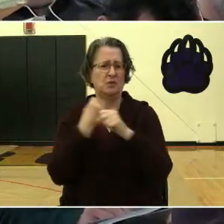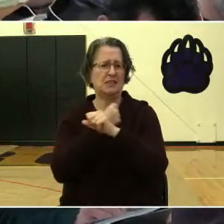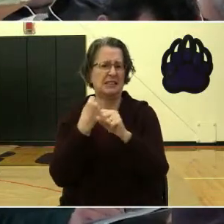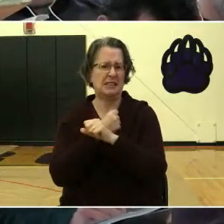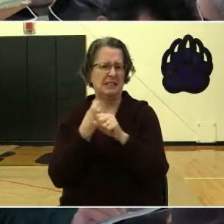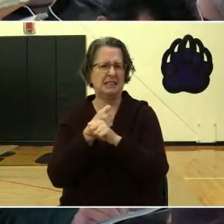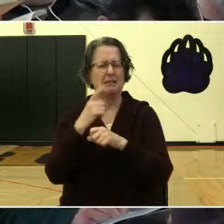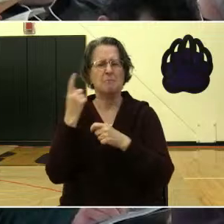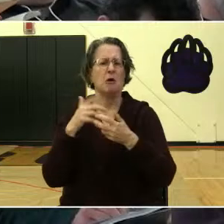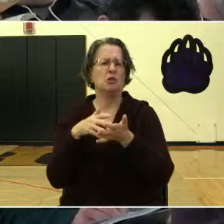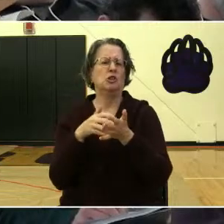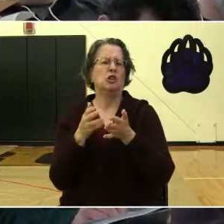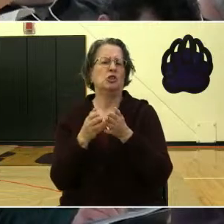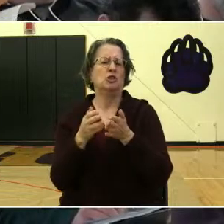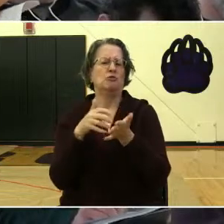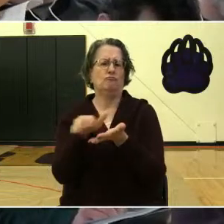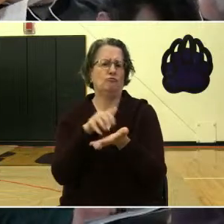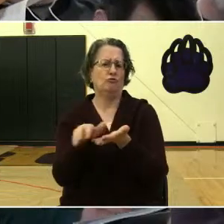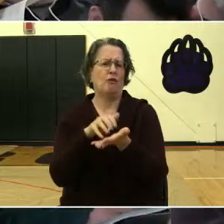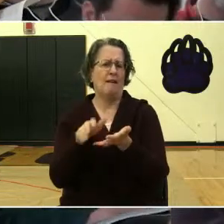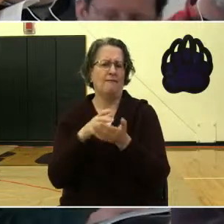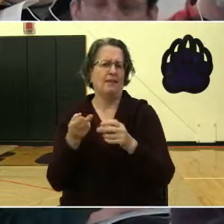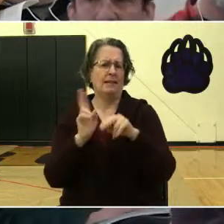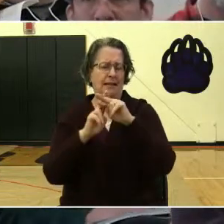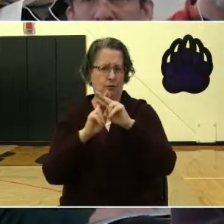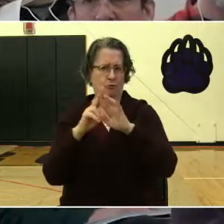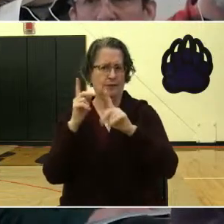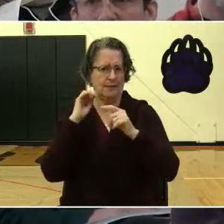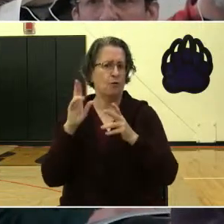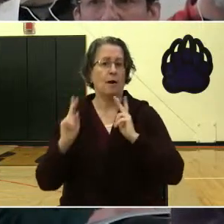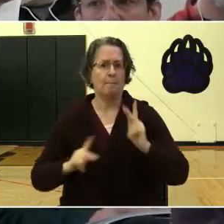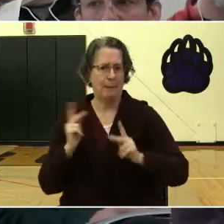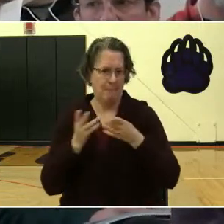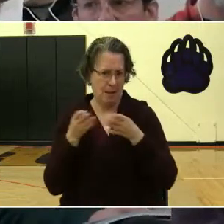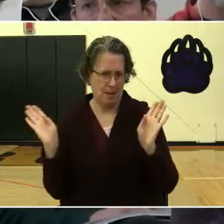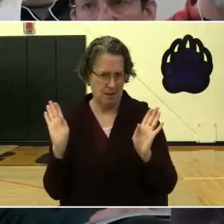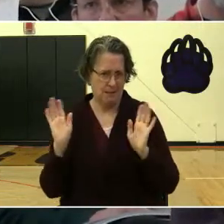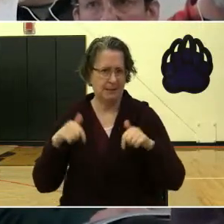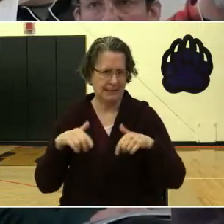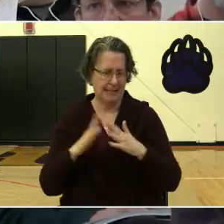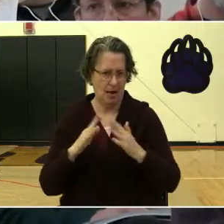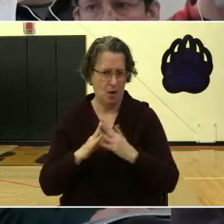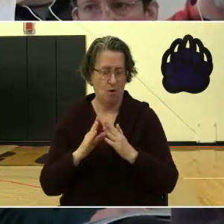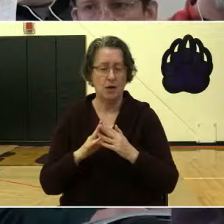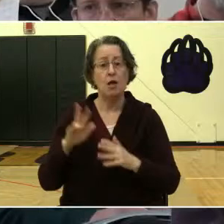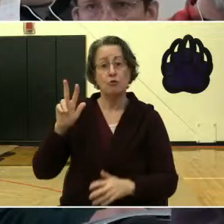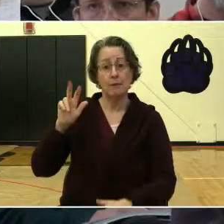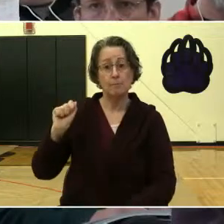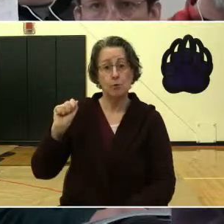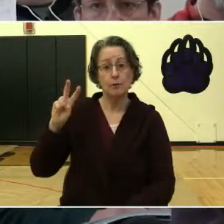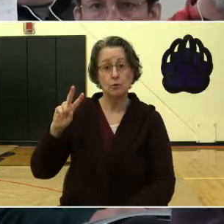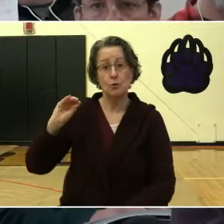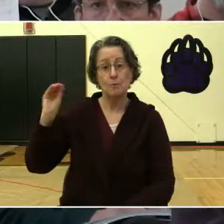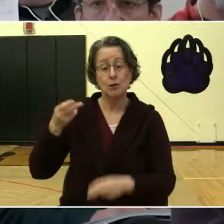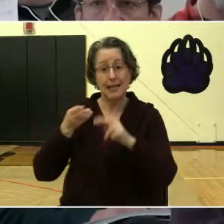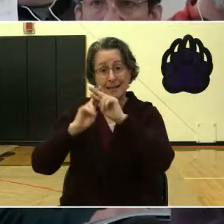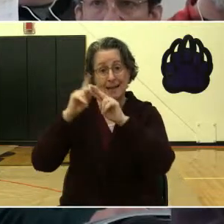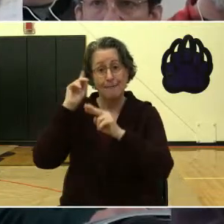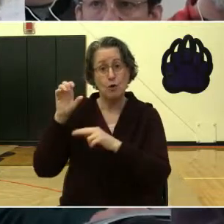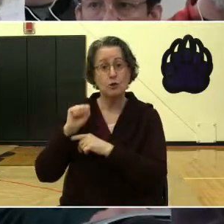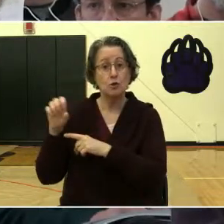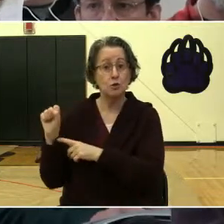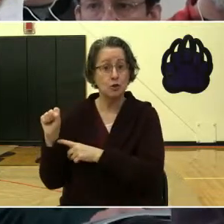are seeing if you're on Social Security you're seeing a 3.2% increase that equates